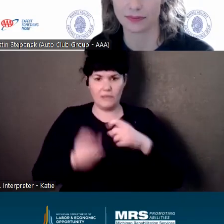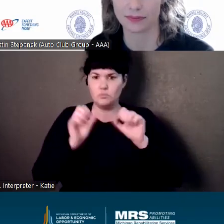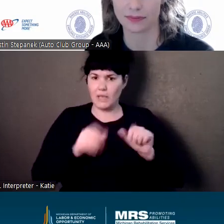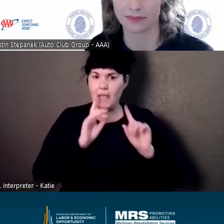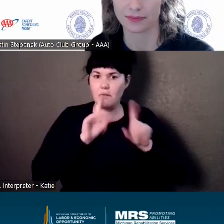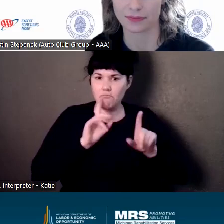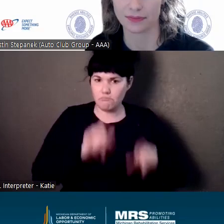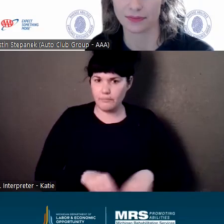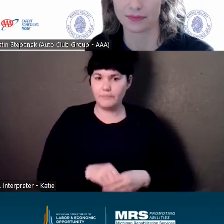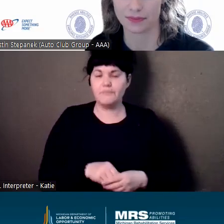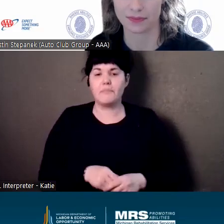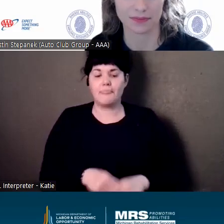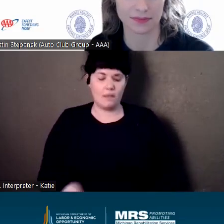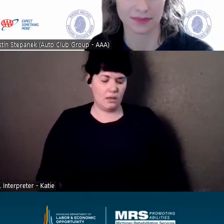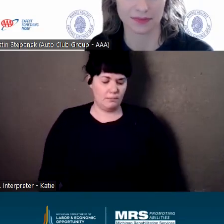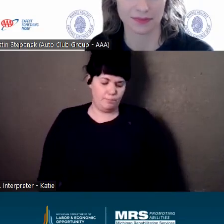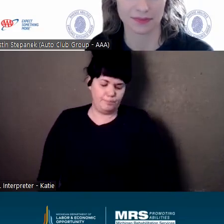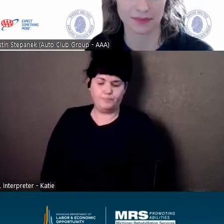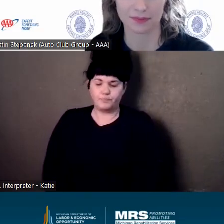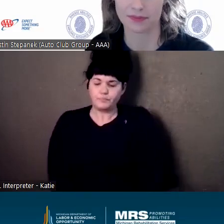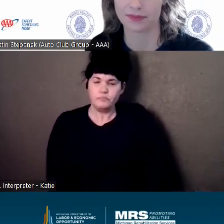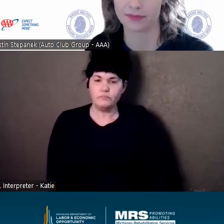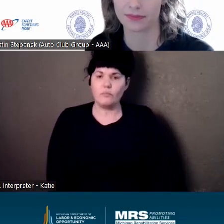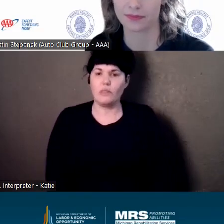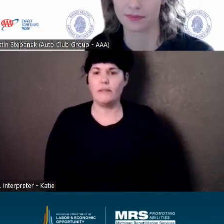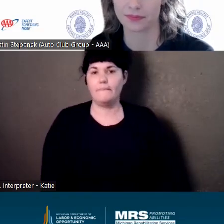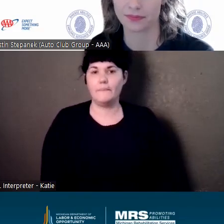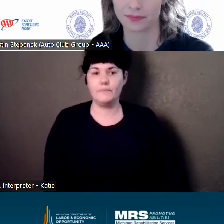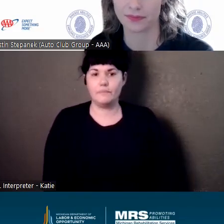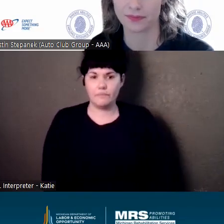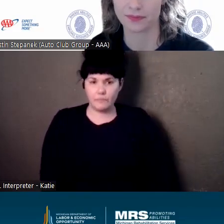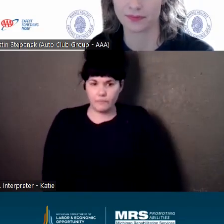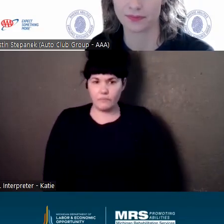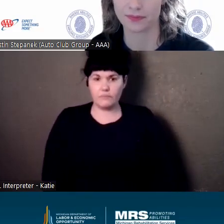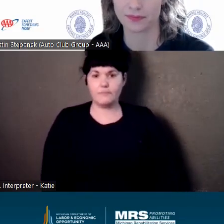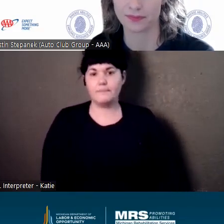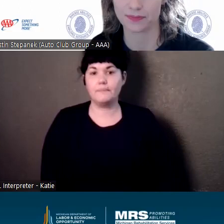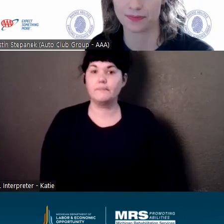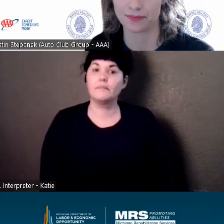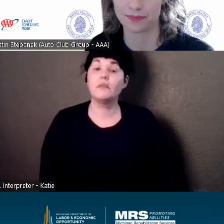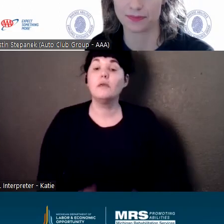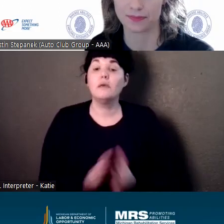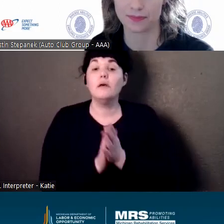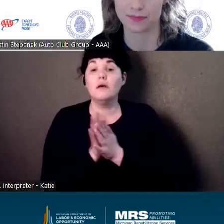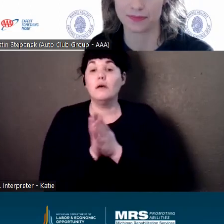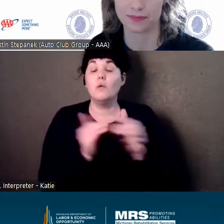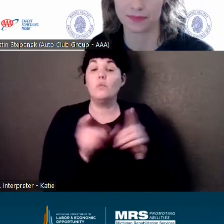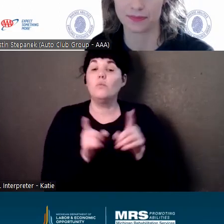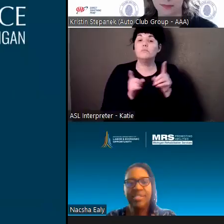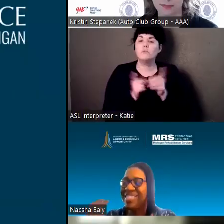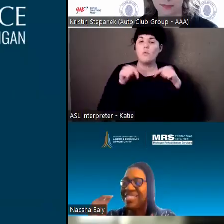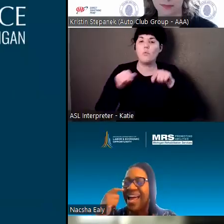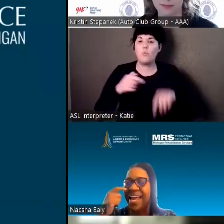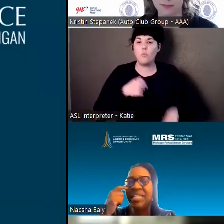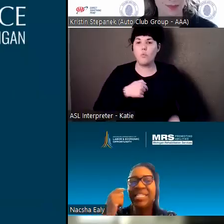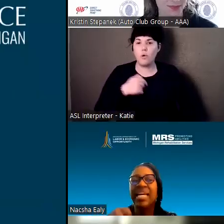that may not have been answered. Another thing I want to let you know is, as I'm going through and transitioning